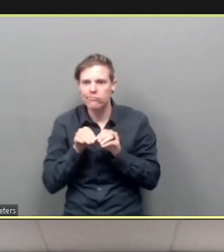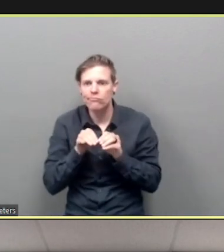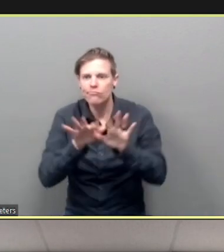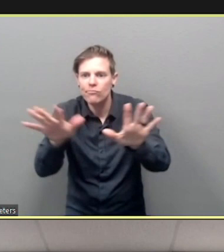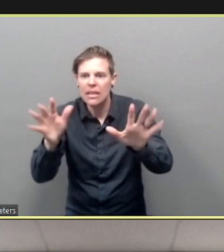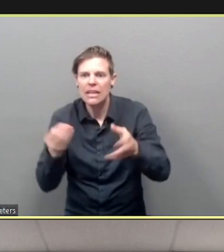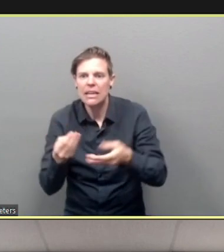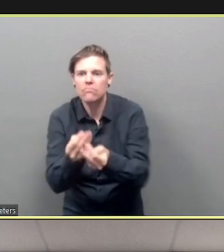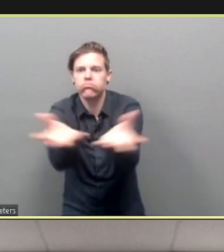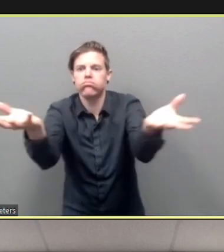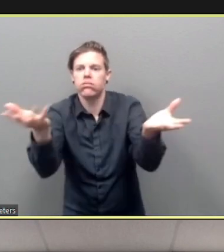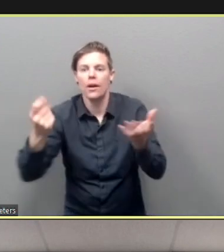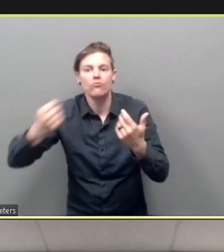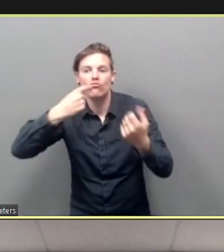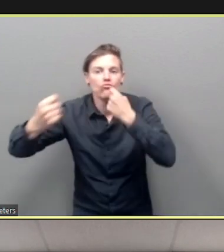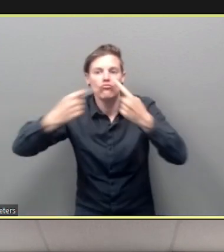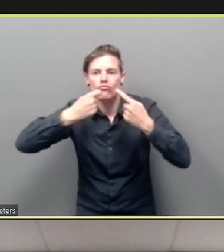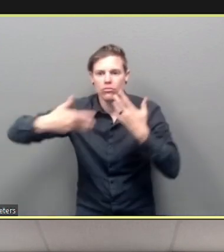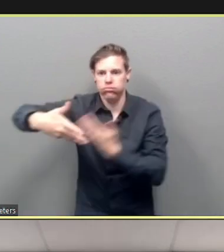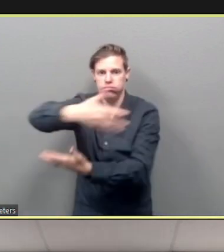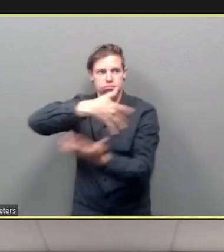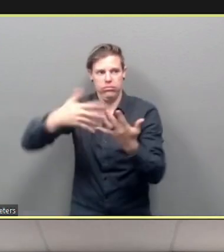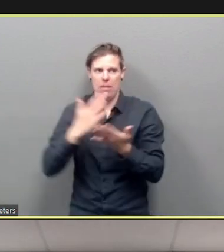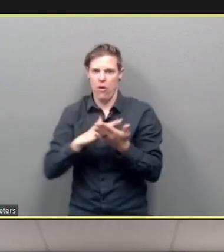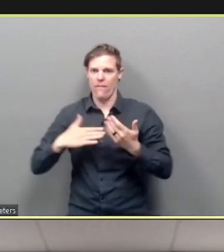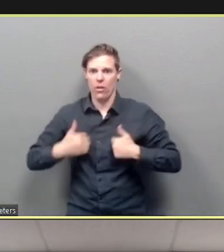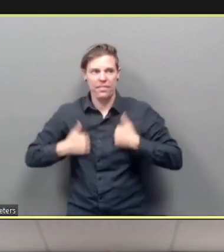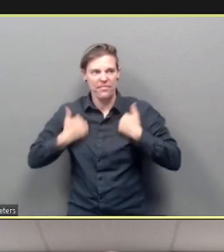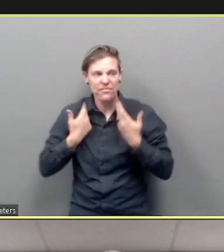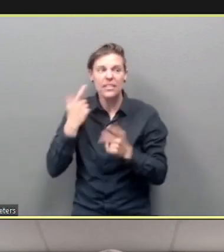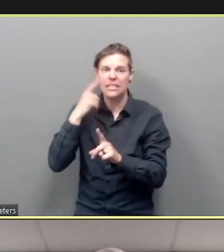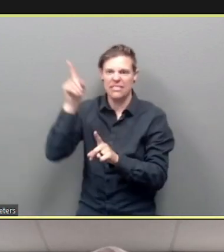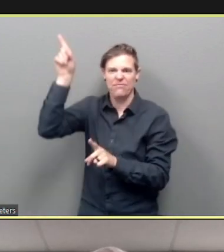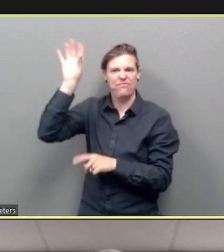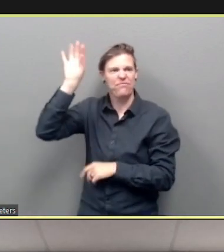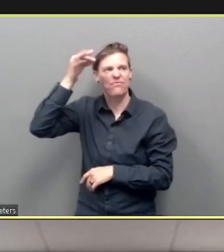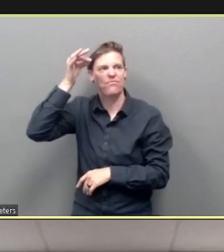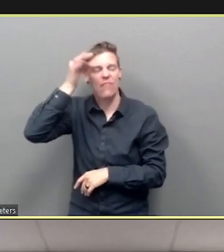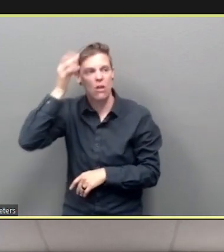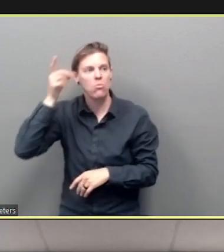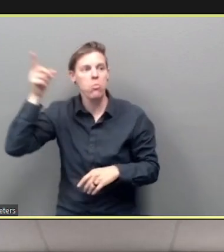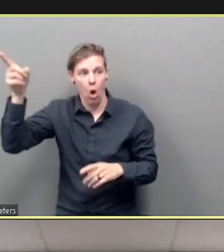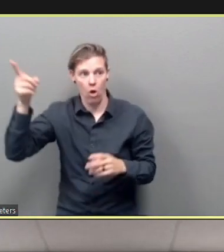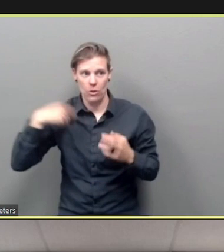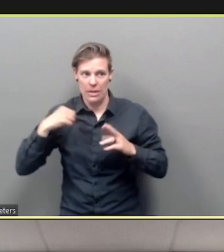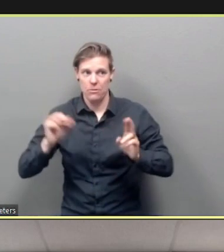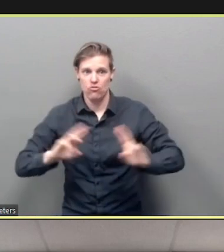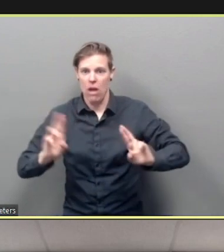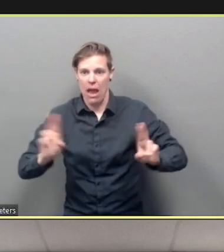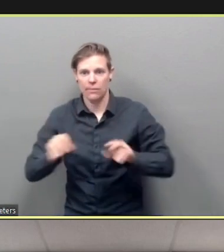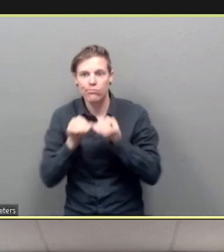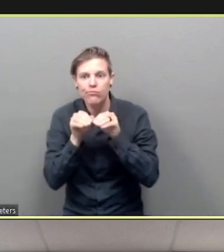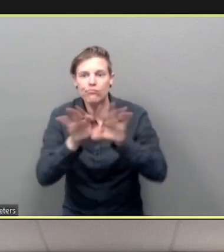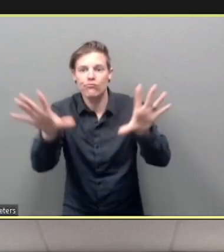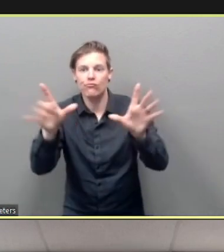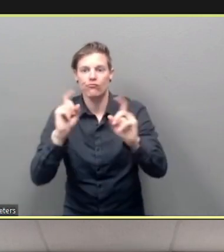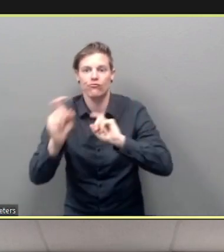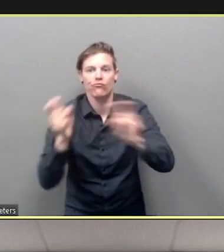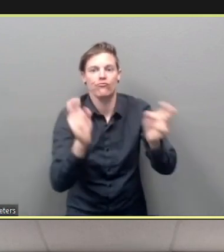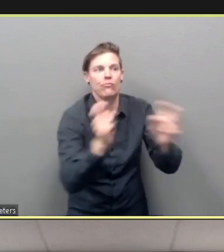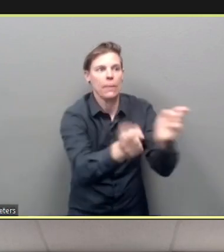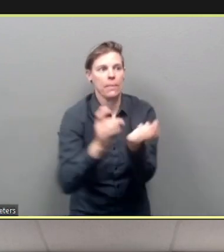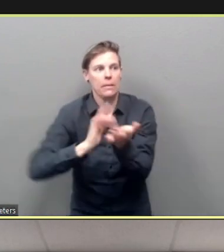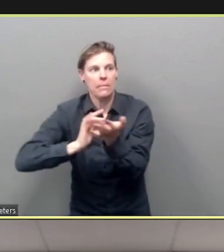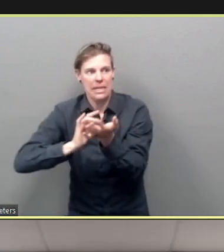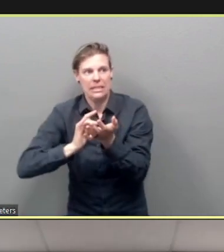antibodies. We've been told by the federal government to be ready to start passing out some of these drugs by the end of this month.